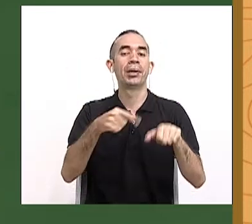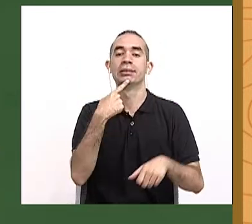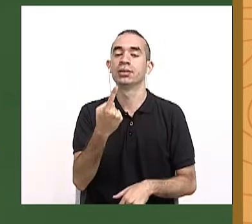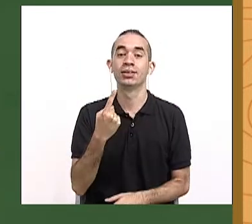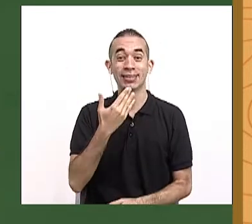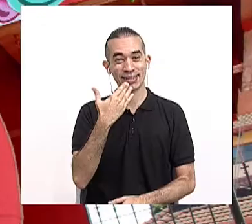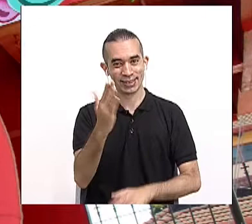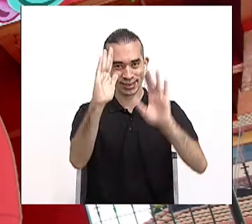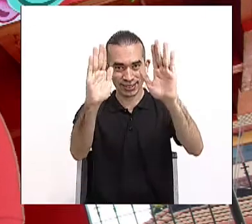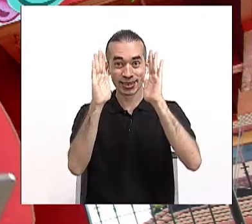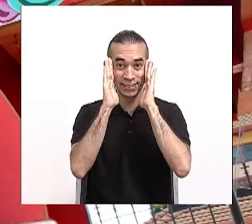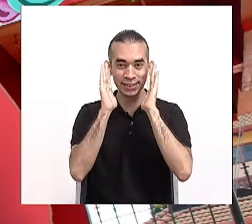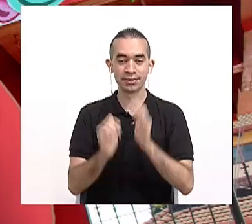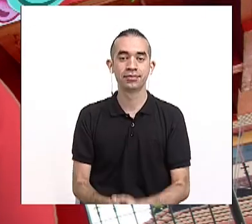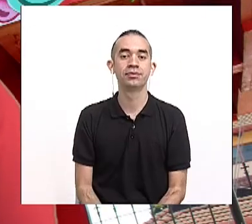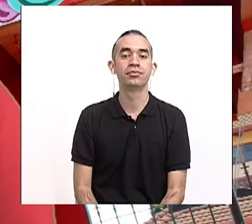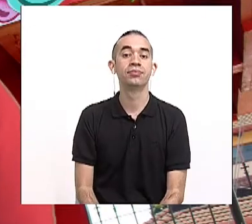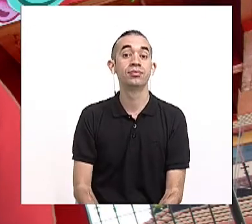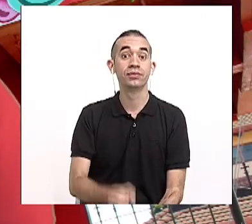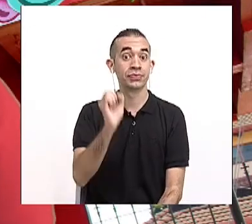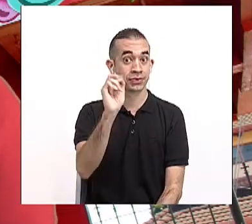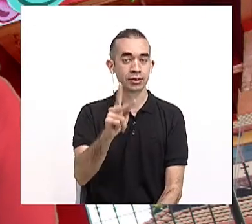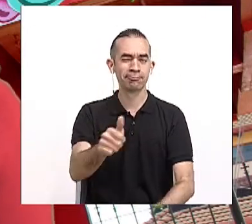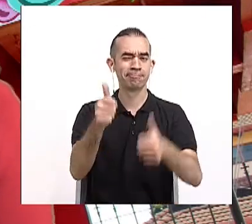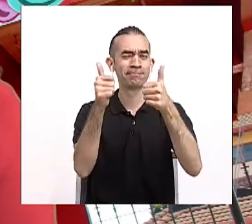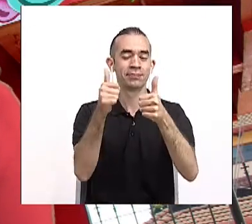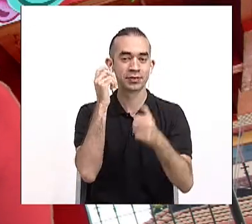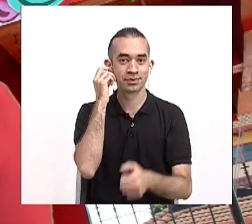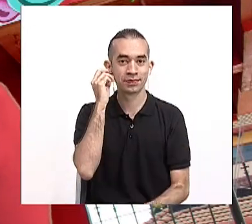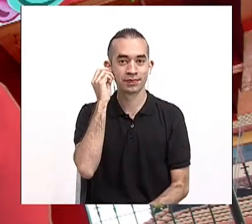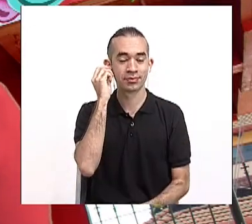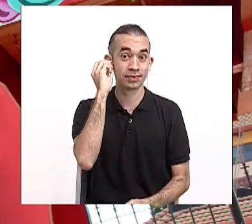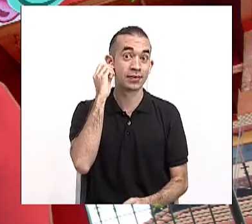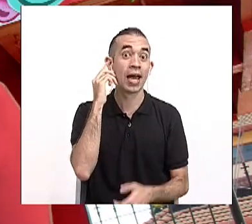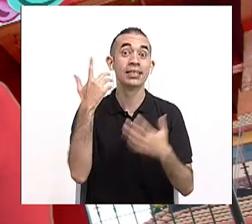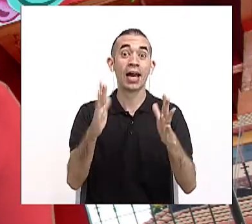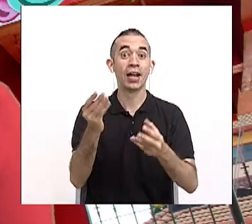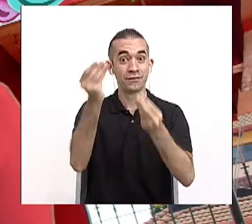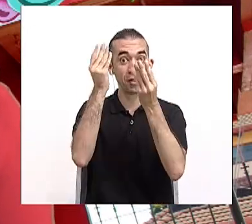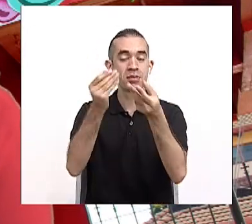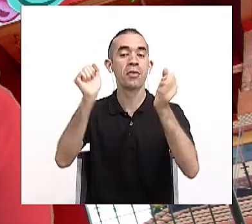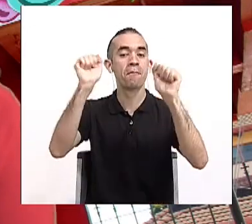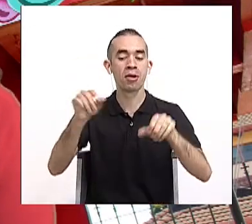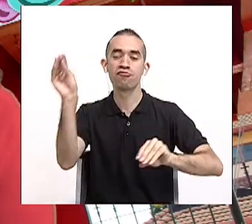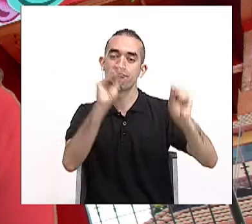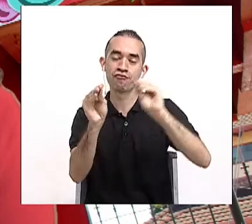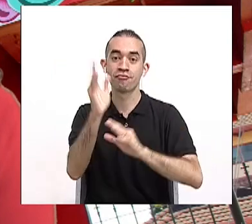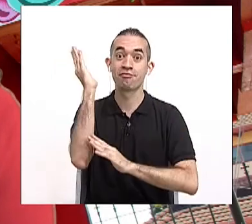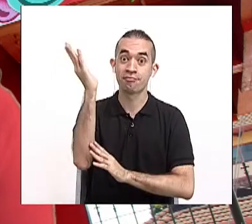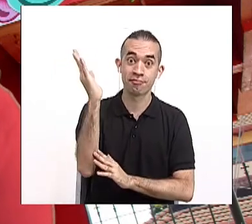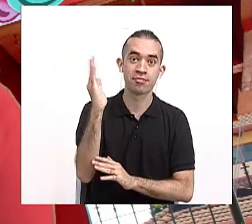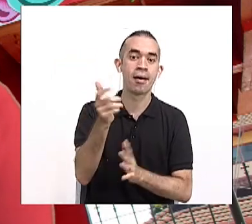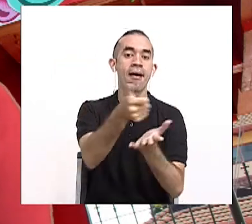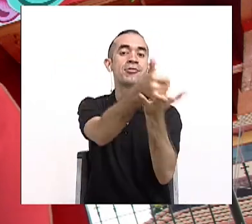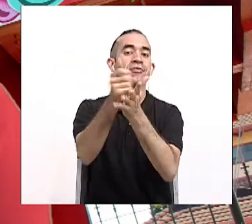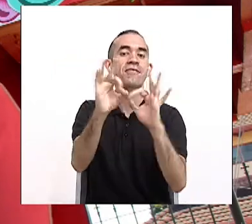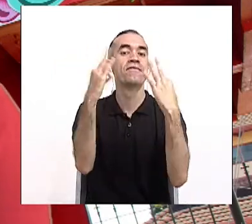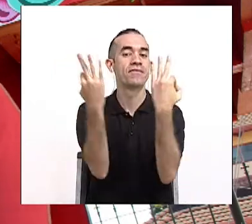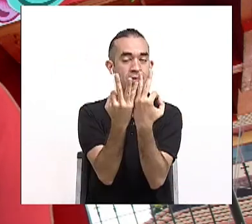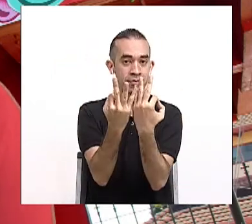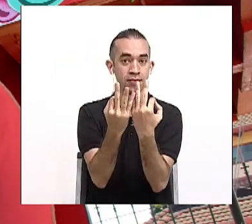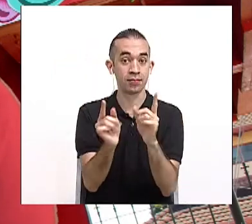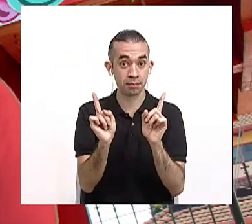hope, use connectors, for example, in addition, and finally use a leave taking or farewell.